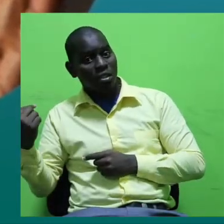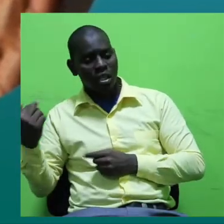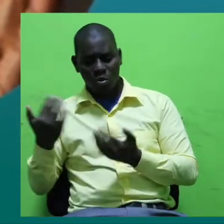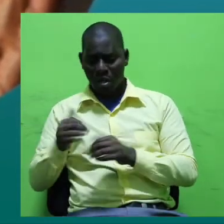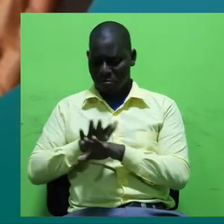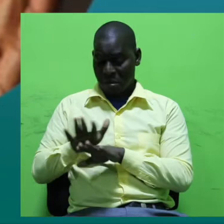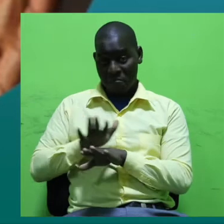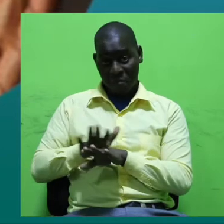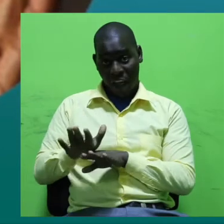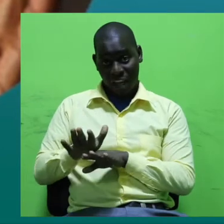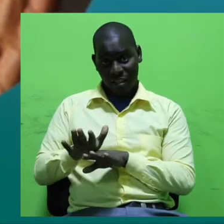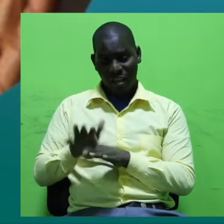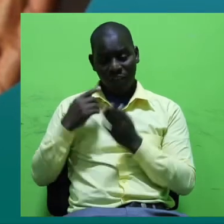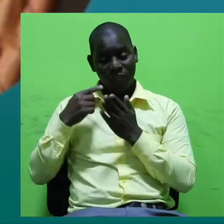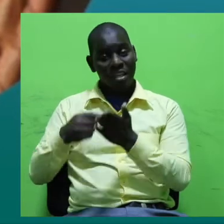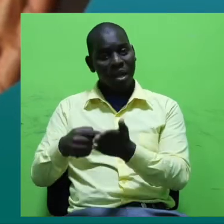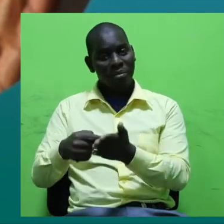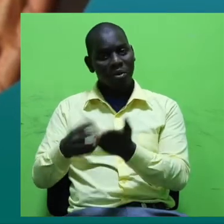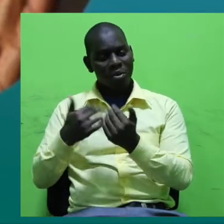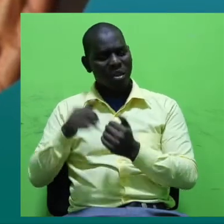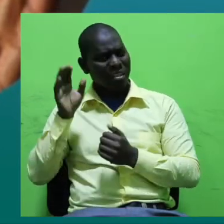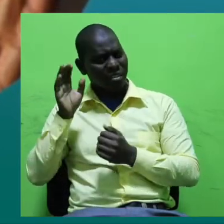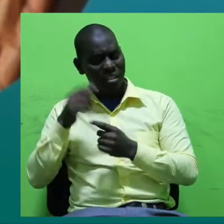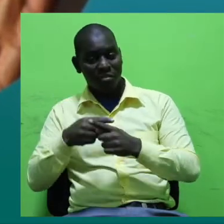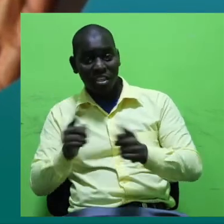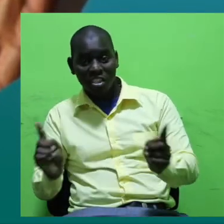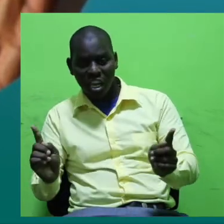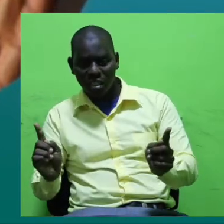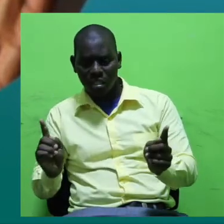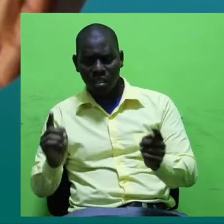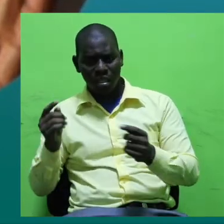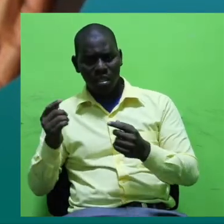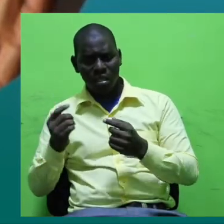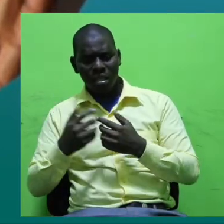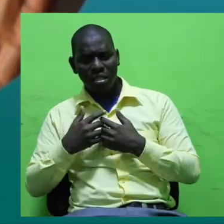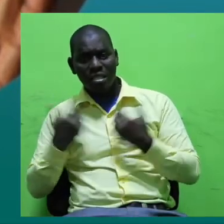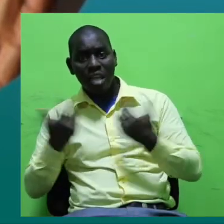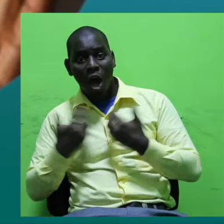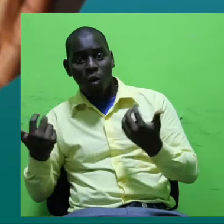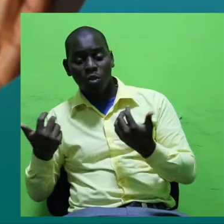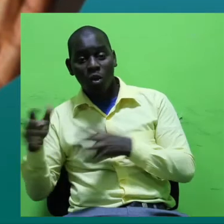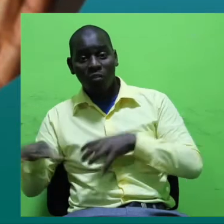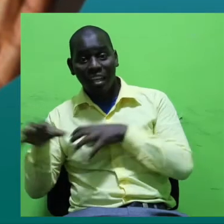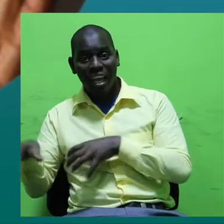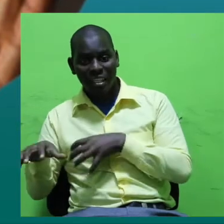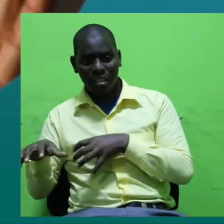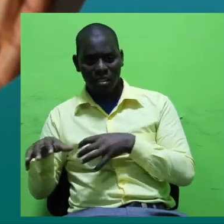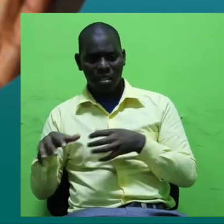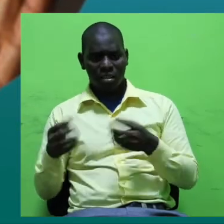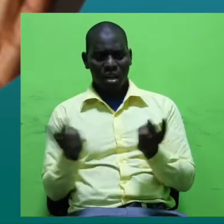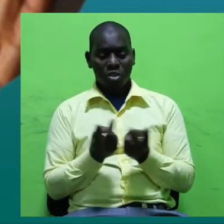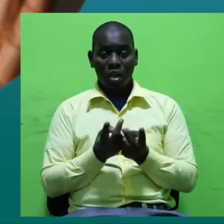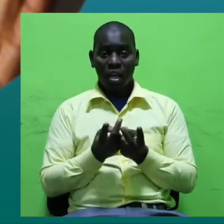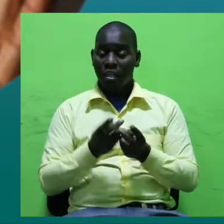For example, you can differentiate the sound of cats from the sound of cow. Also, how do you know that